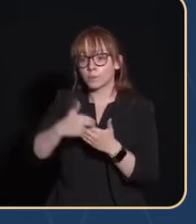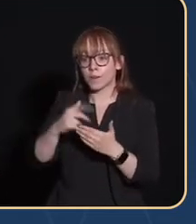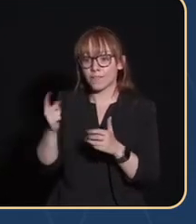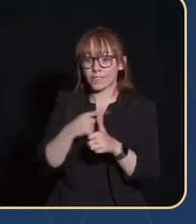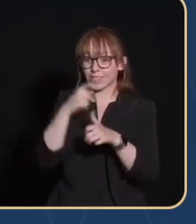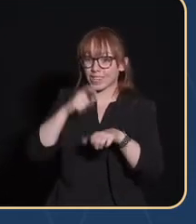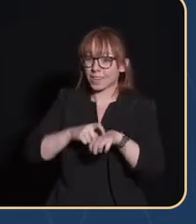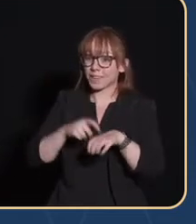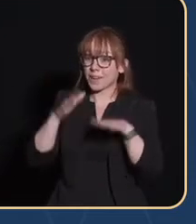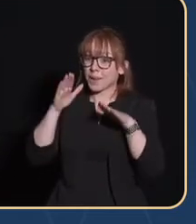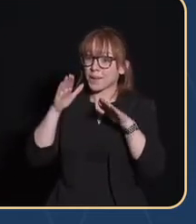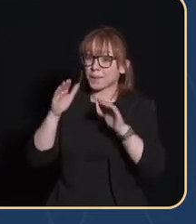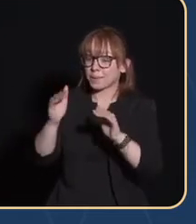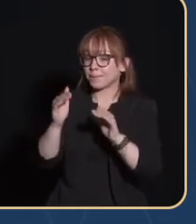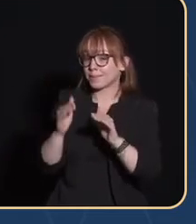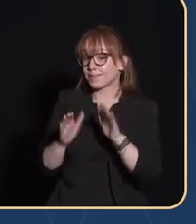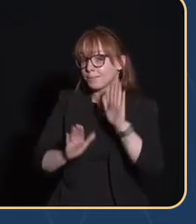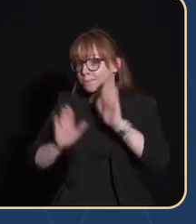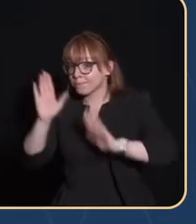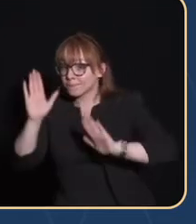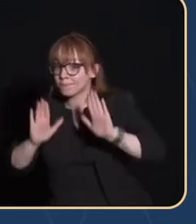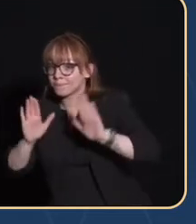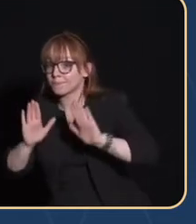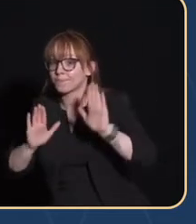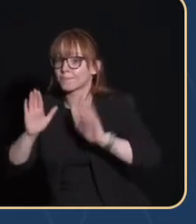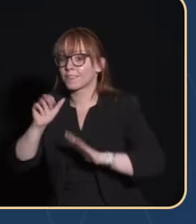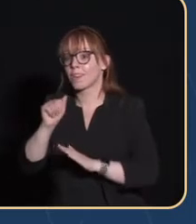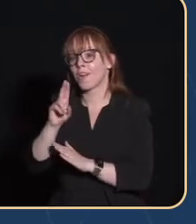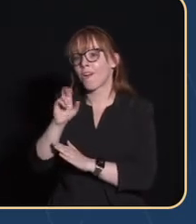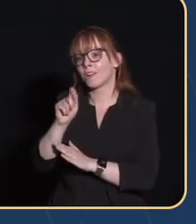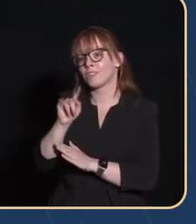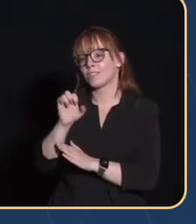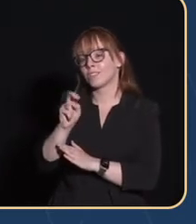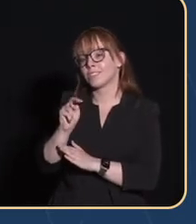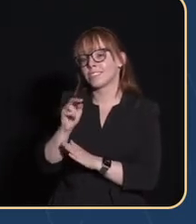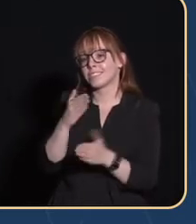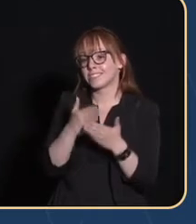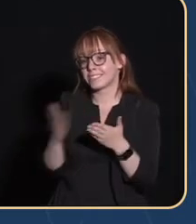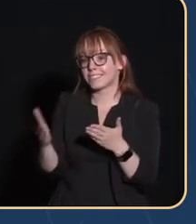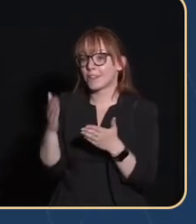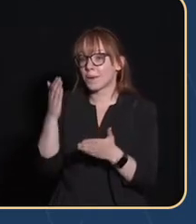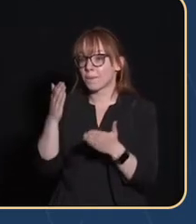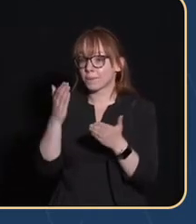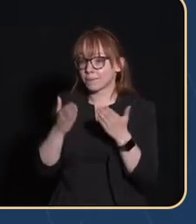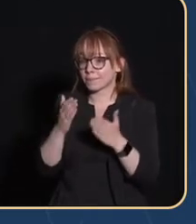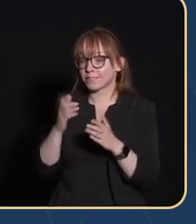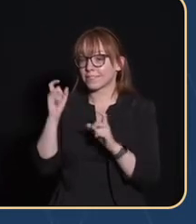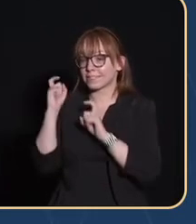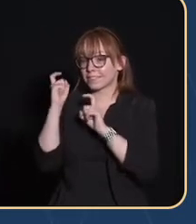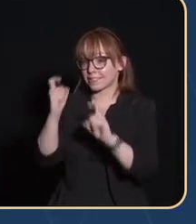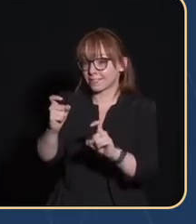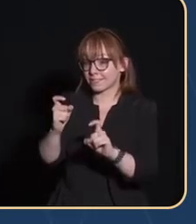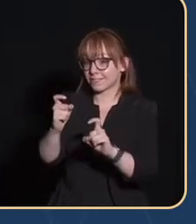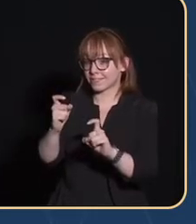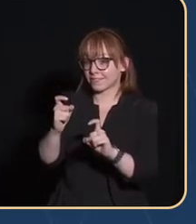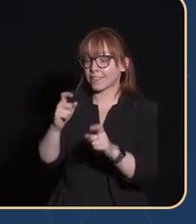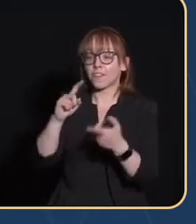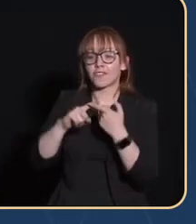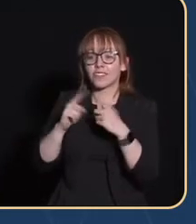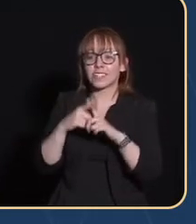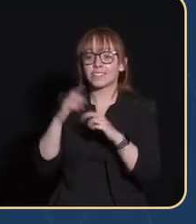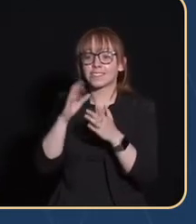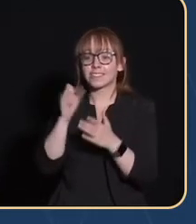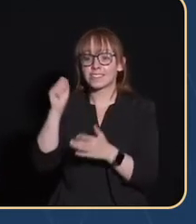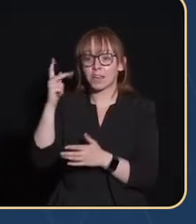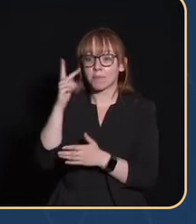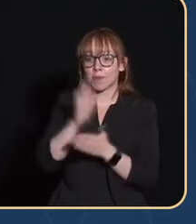you'll consider making a bid on an auction item or making a gift during the giving moment. Because of you, this year, the Friends of St. Paul